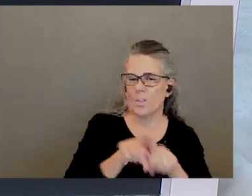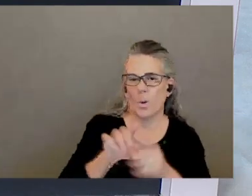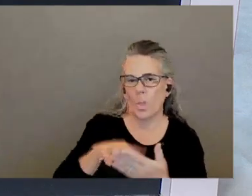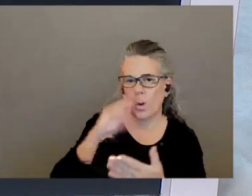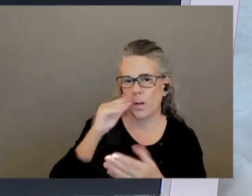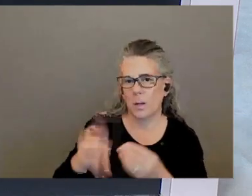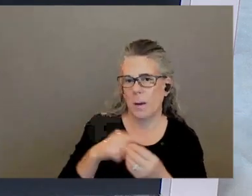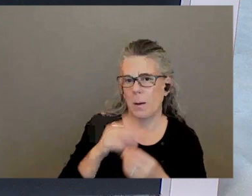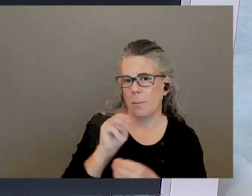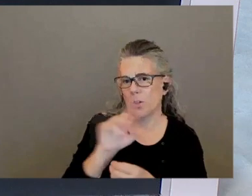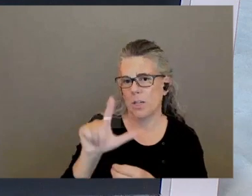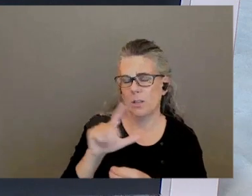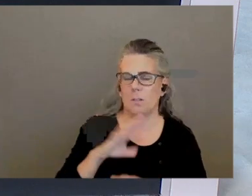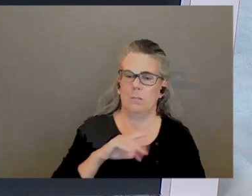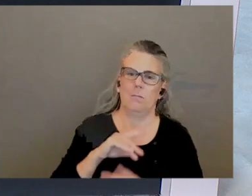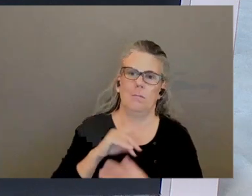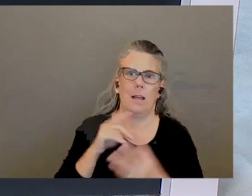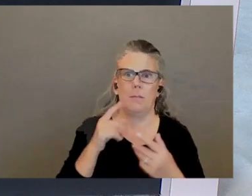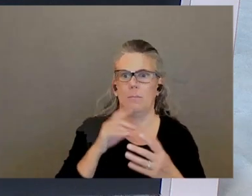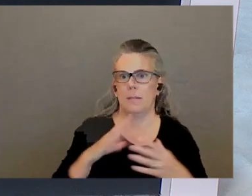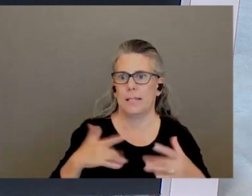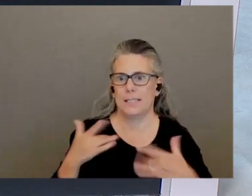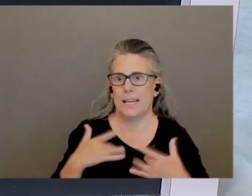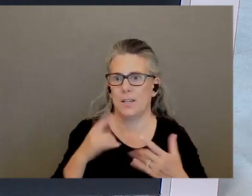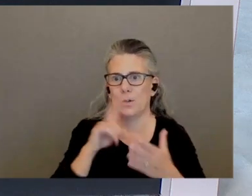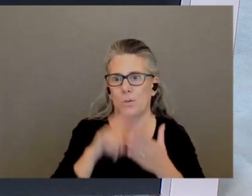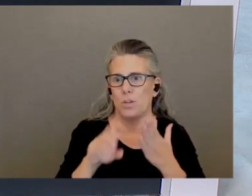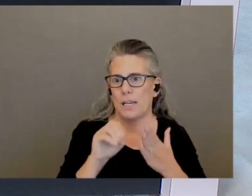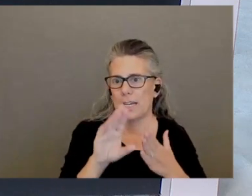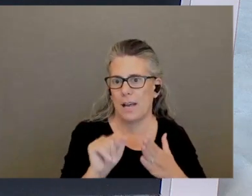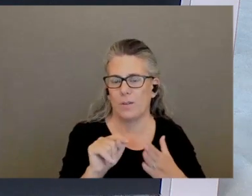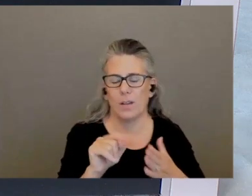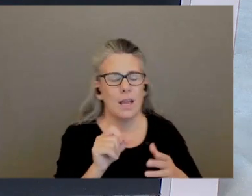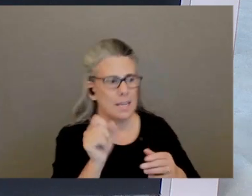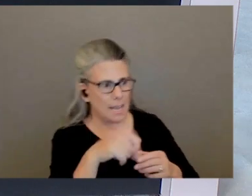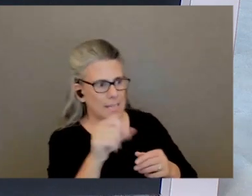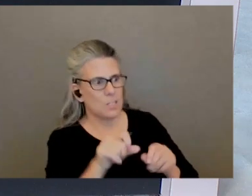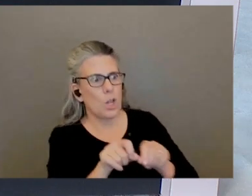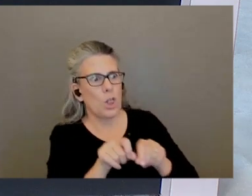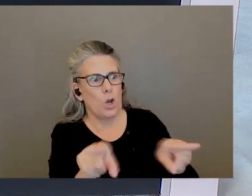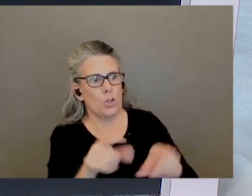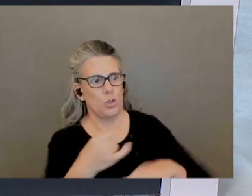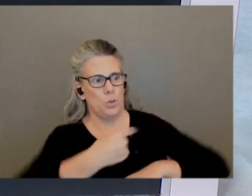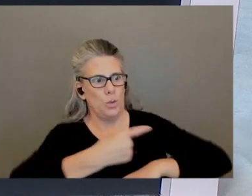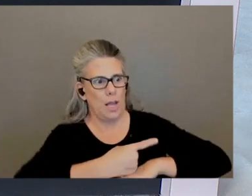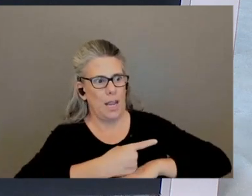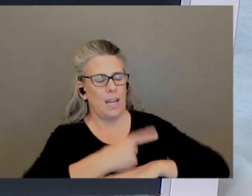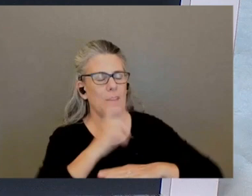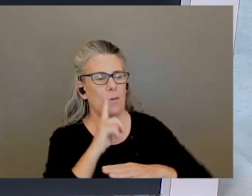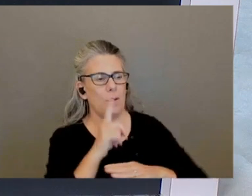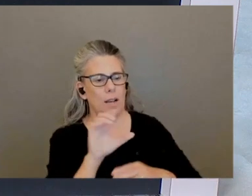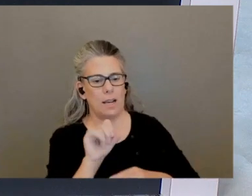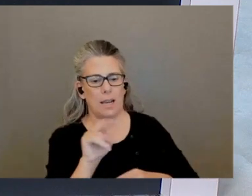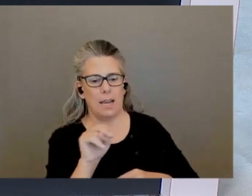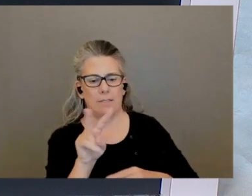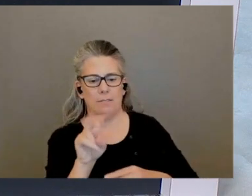can absolutely go today. We launched SageMaker Canvas. You can find that on the SageMaker console